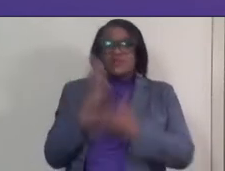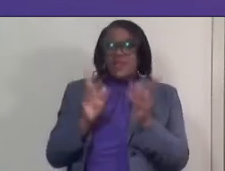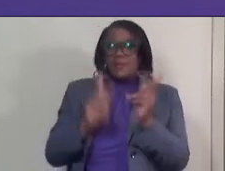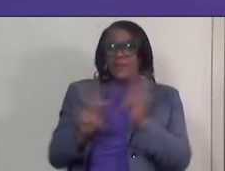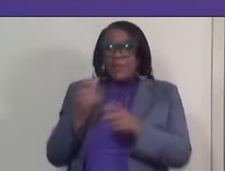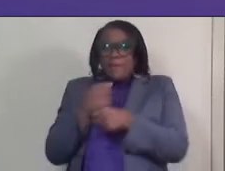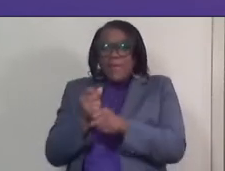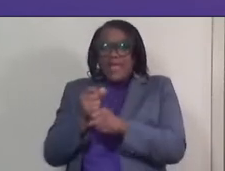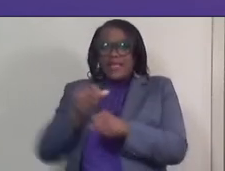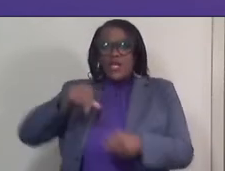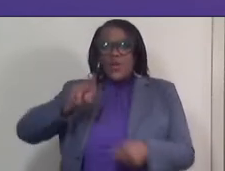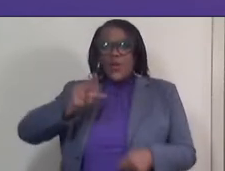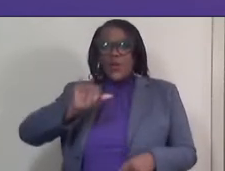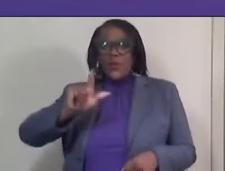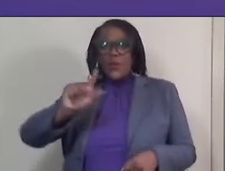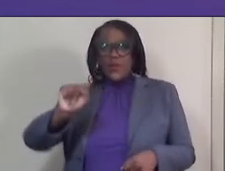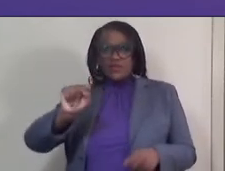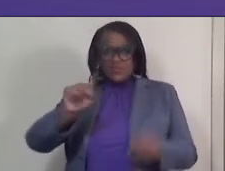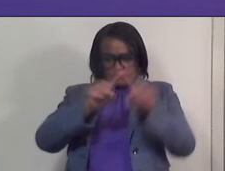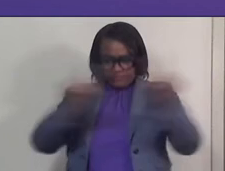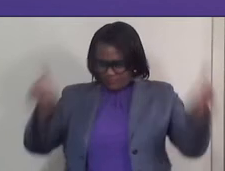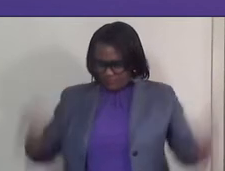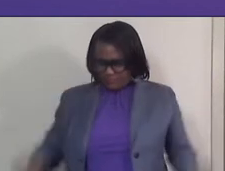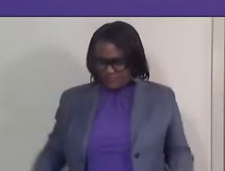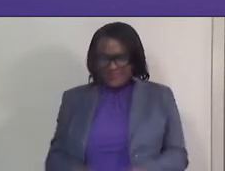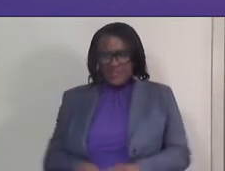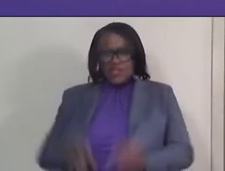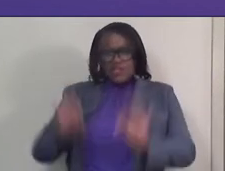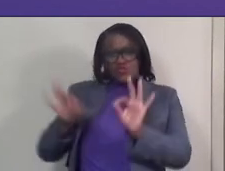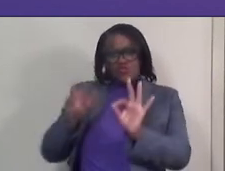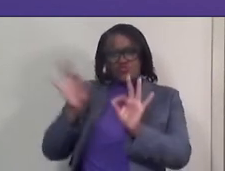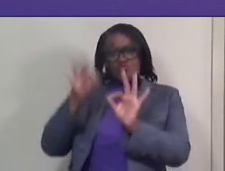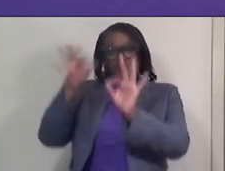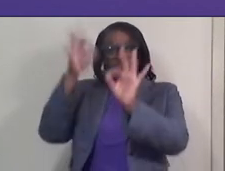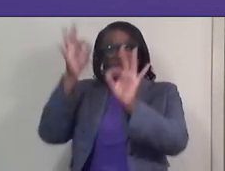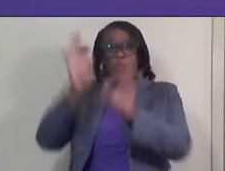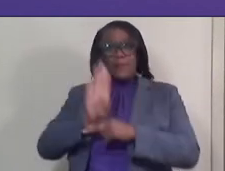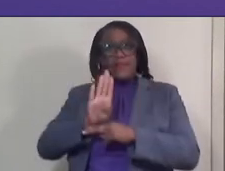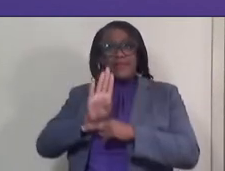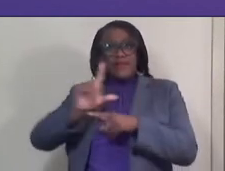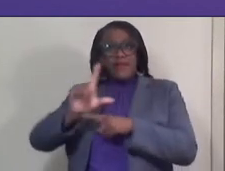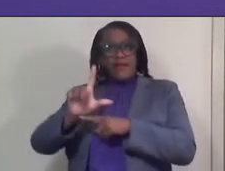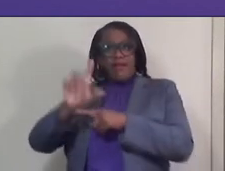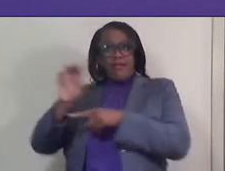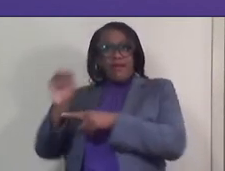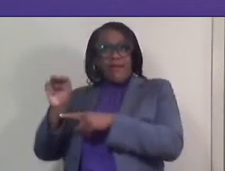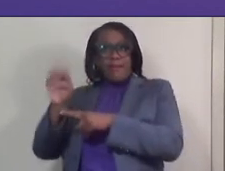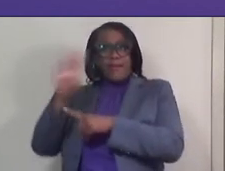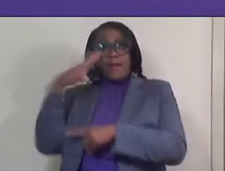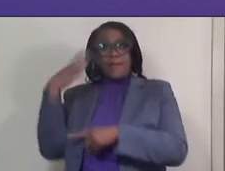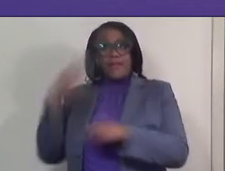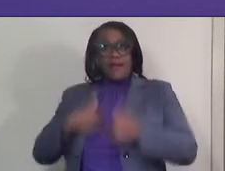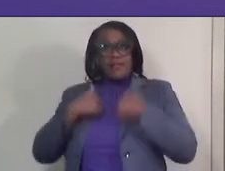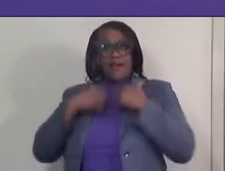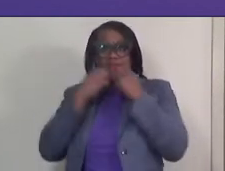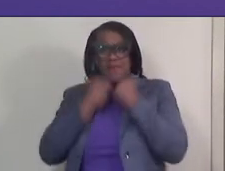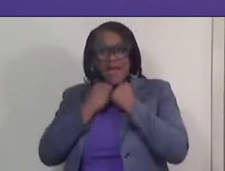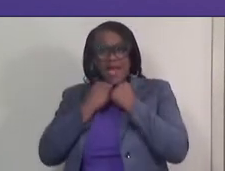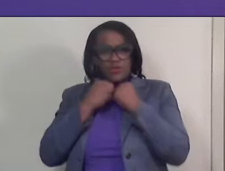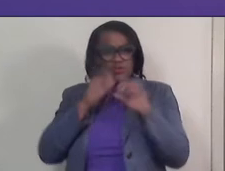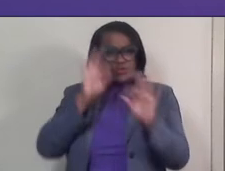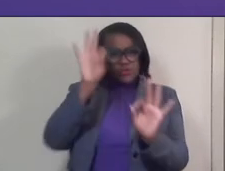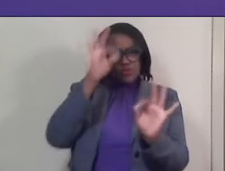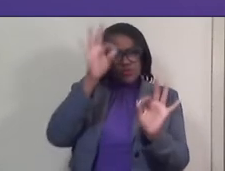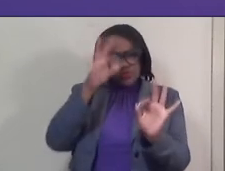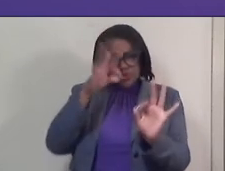quilt and sewing in BLM, Black Lives Matters, into a quilt. So we see ways of engaging